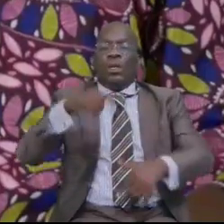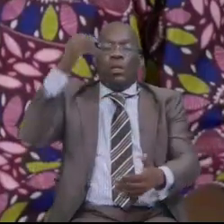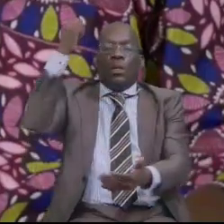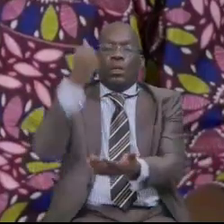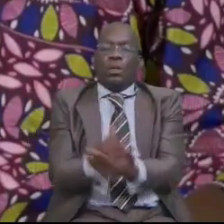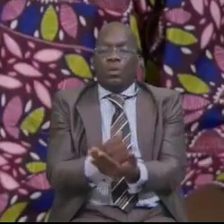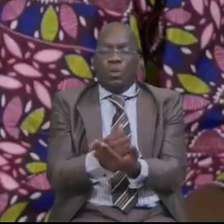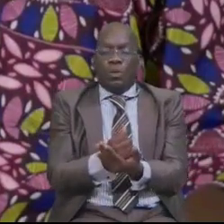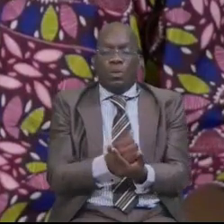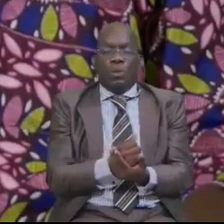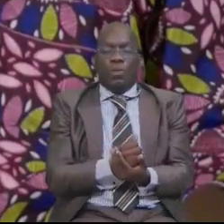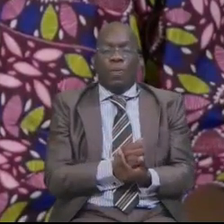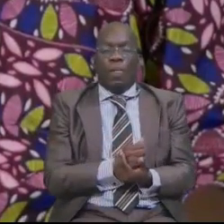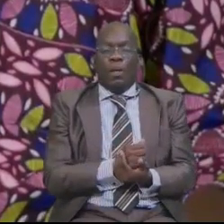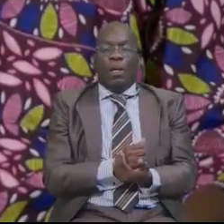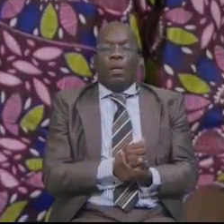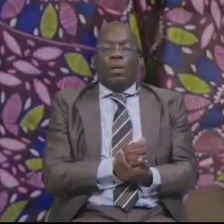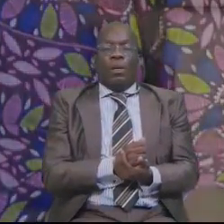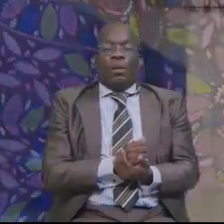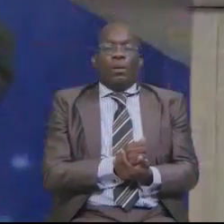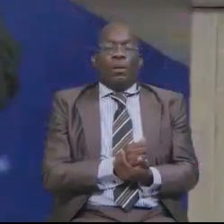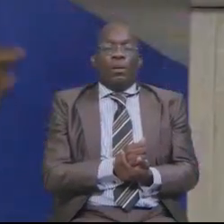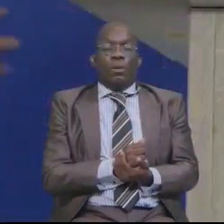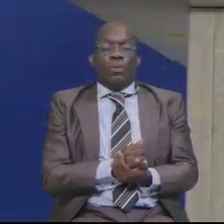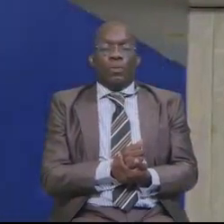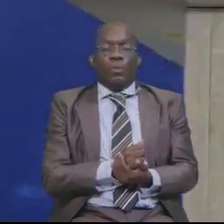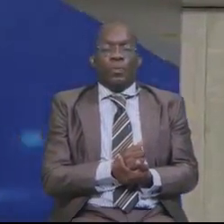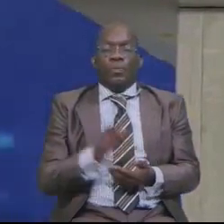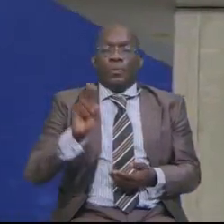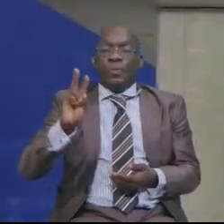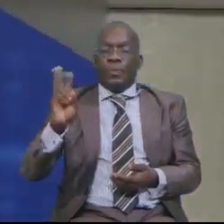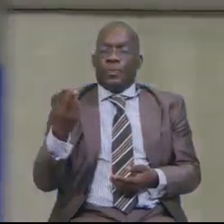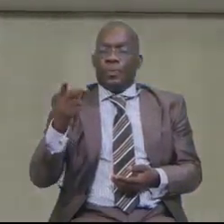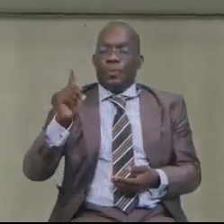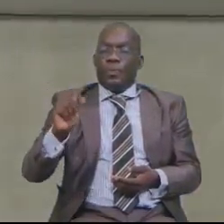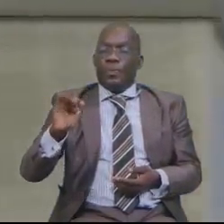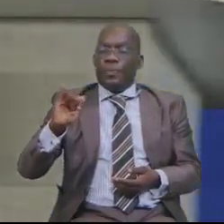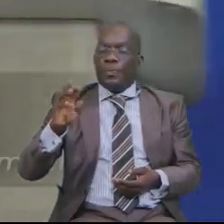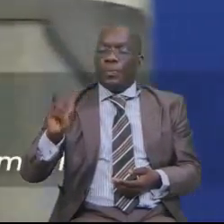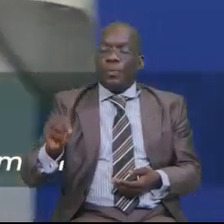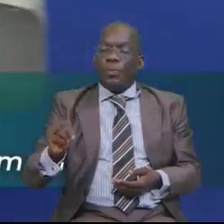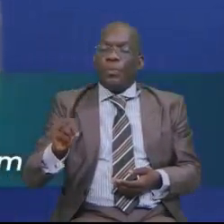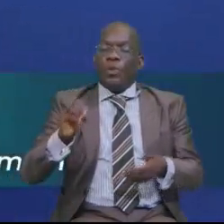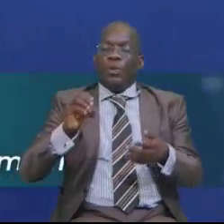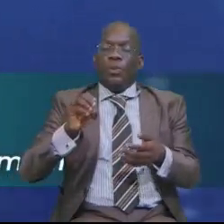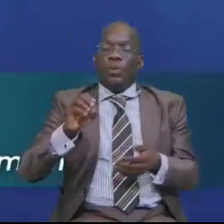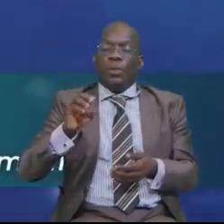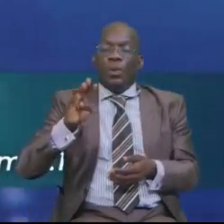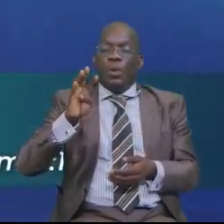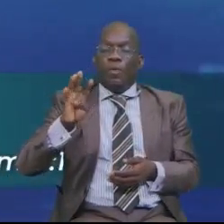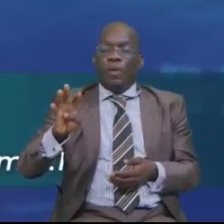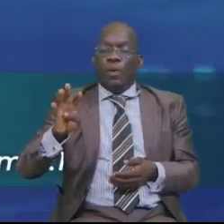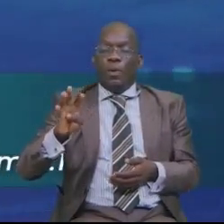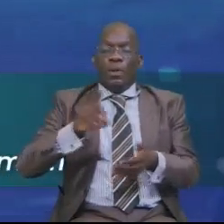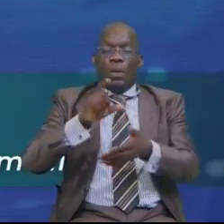amen. Look at 2 Timothy chapter 4, and I'm reading from verse 1. 2 Timothy chapter 4,